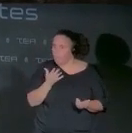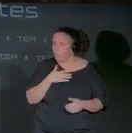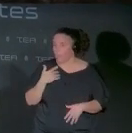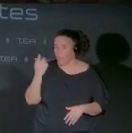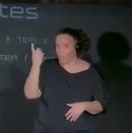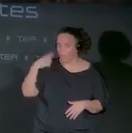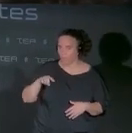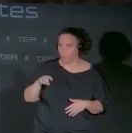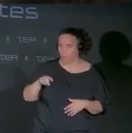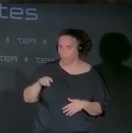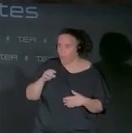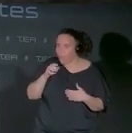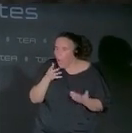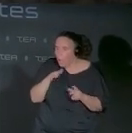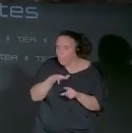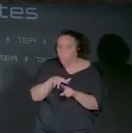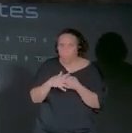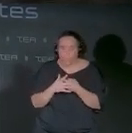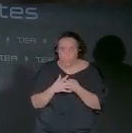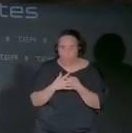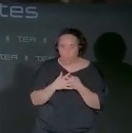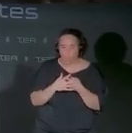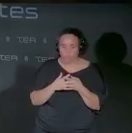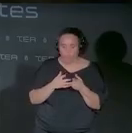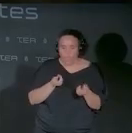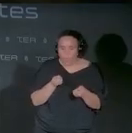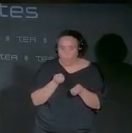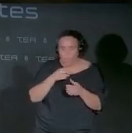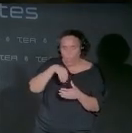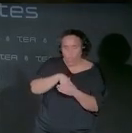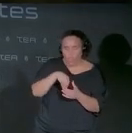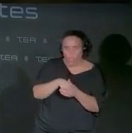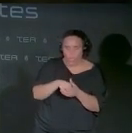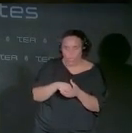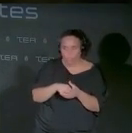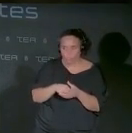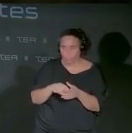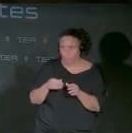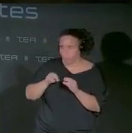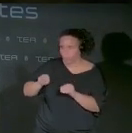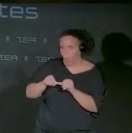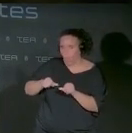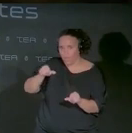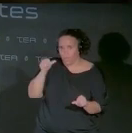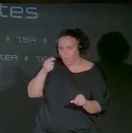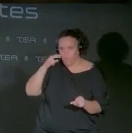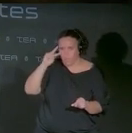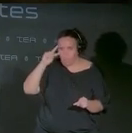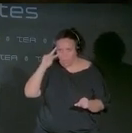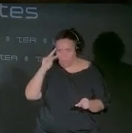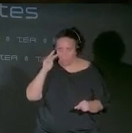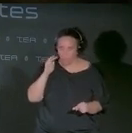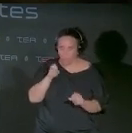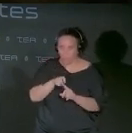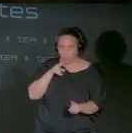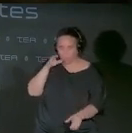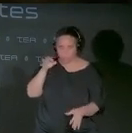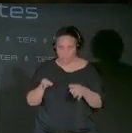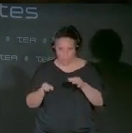where are we going with the legislation on this? Well, so yeah, generative AI is a very interesting topic,